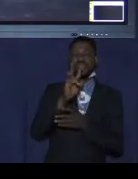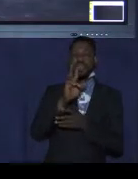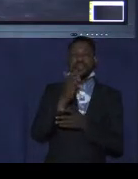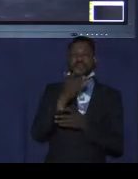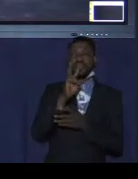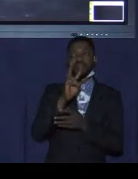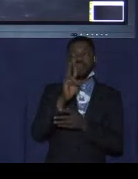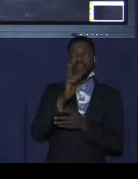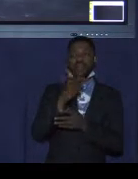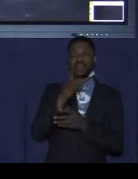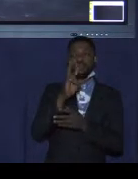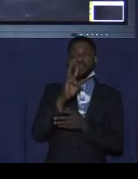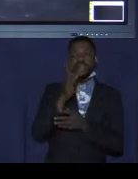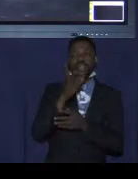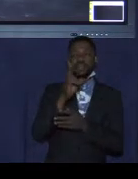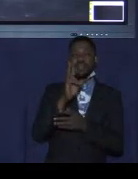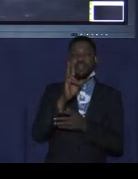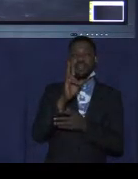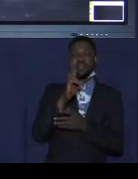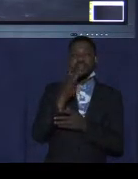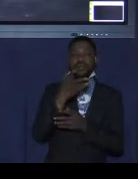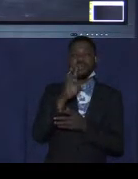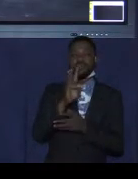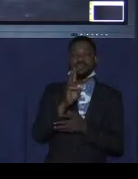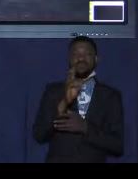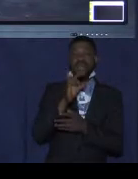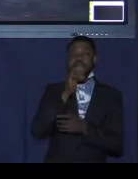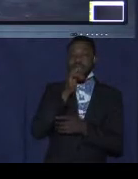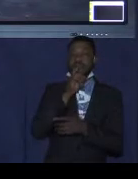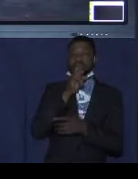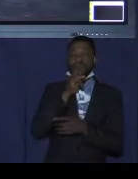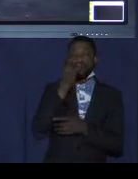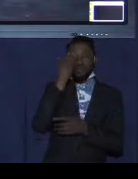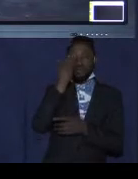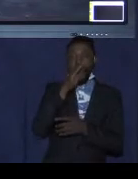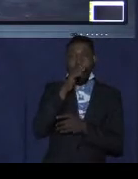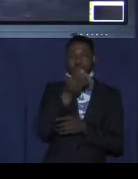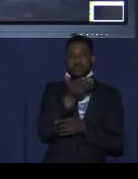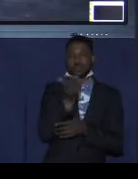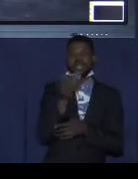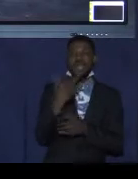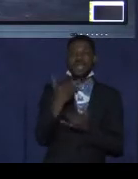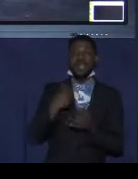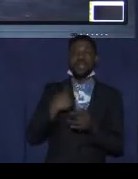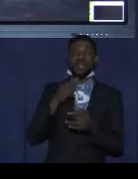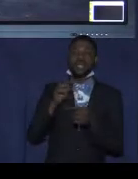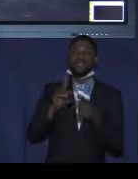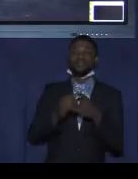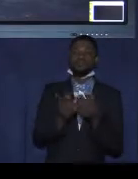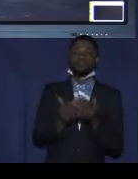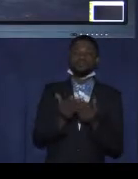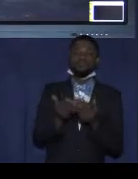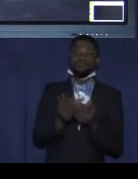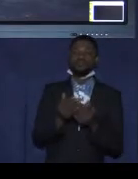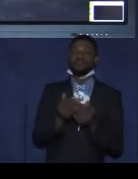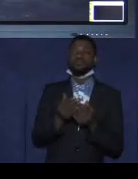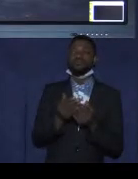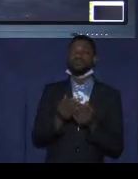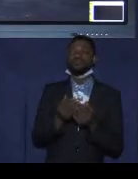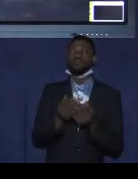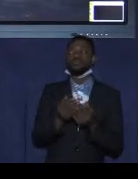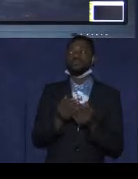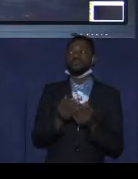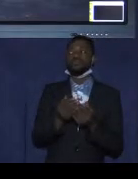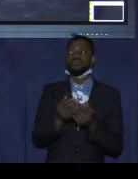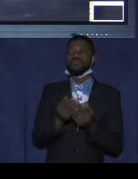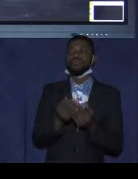over 2 times 3 over 2 times 3 over 2. I'm sure that you go to this place. Now we need to simplify this. We are almost